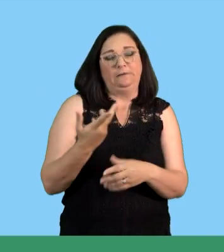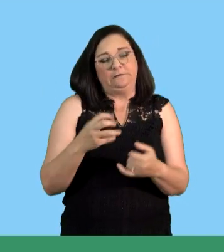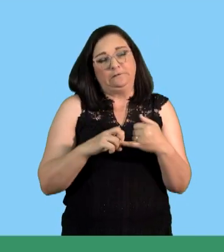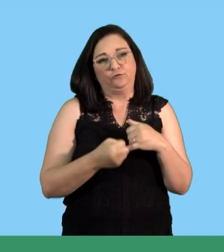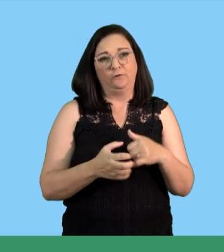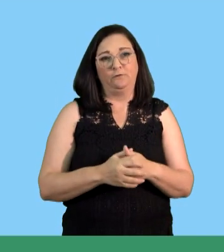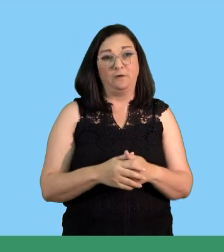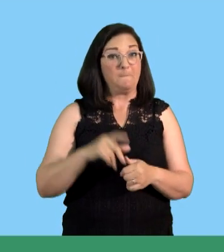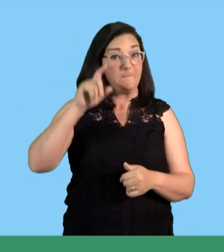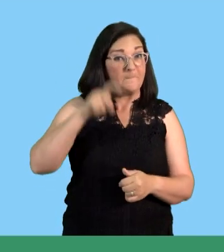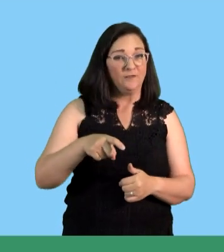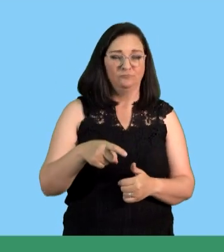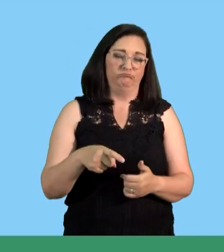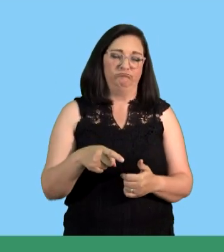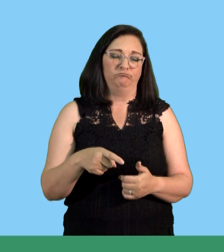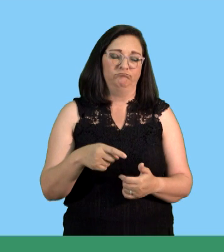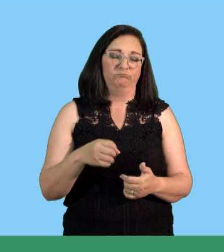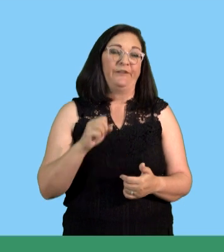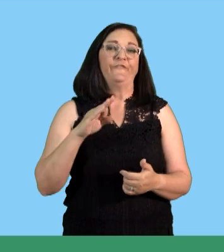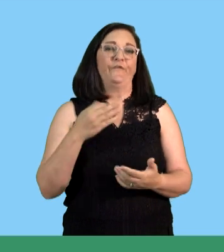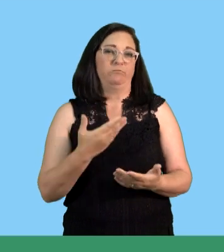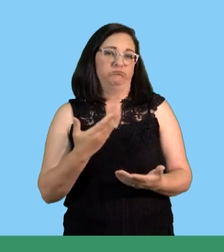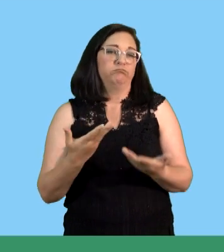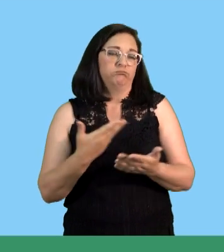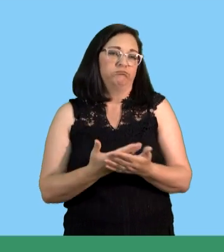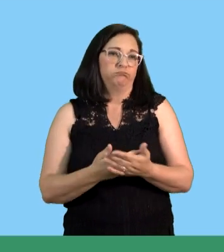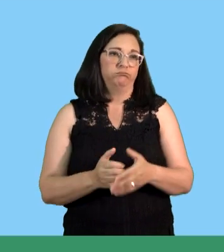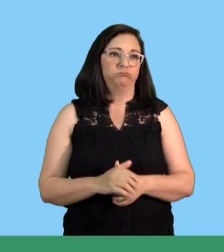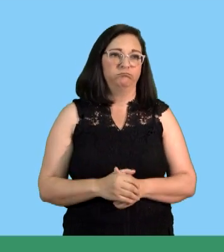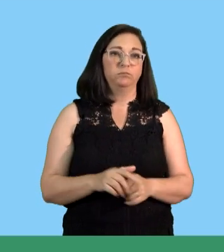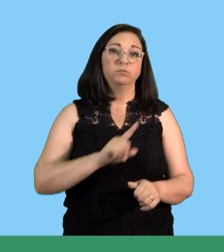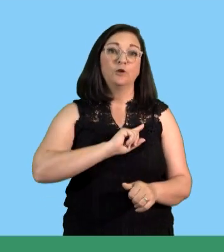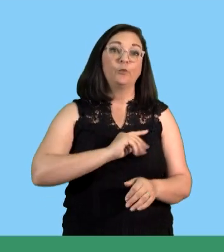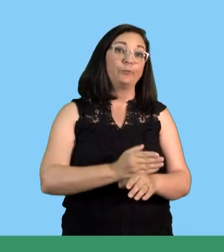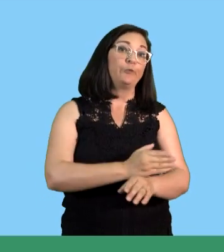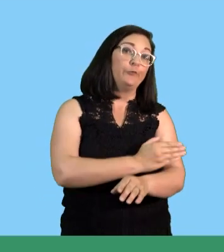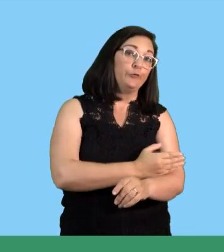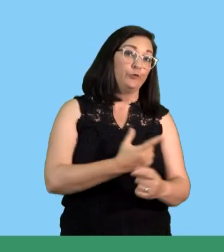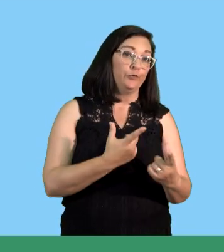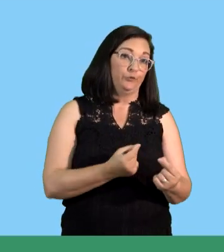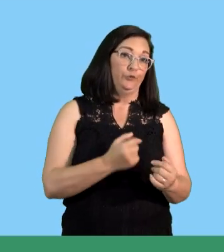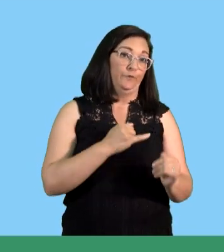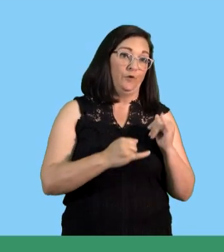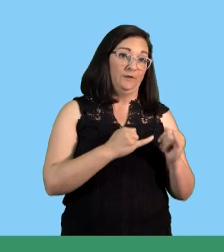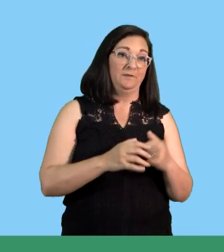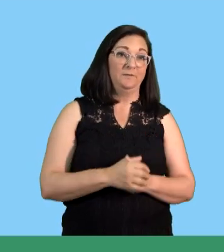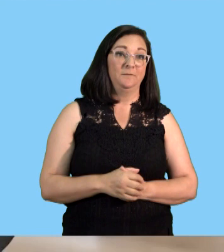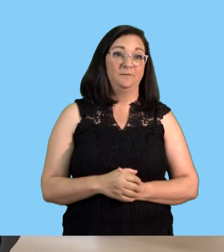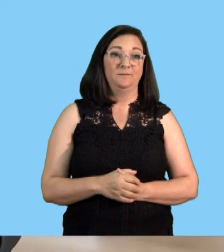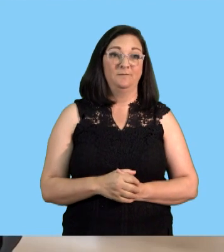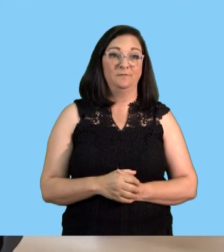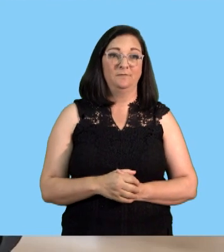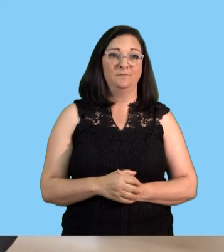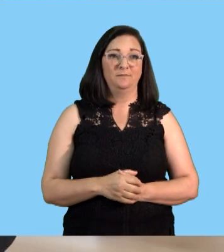day if possible, though. It's not like it's a must, but if possible. So all those are my duties before the